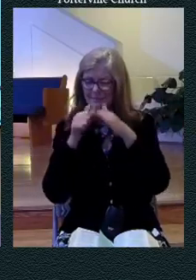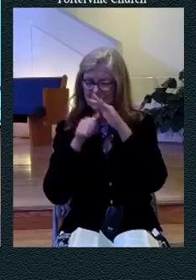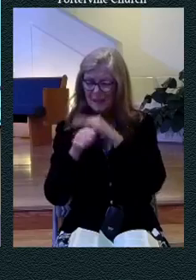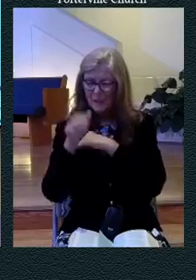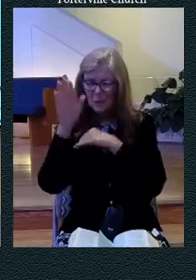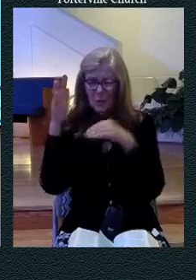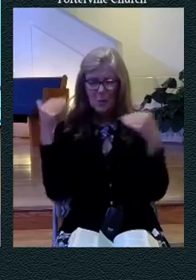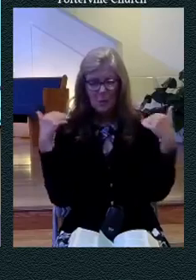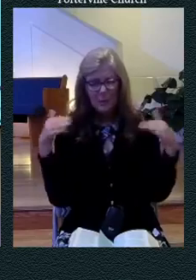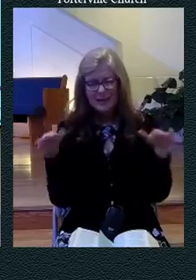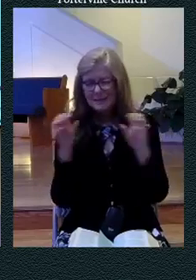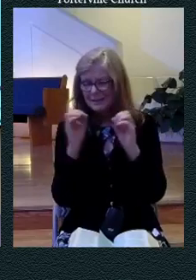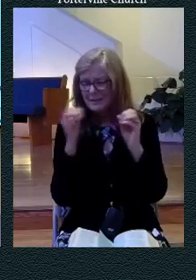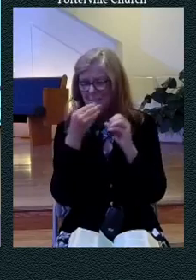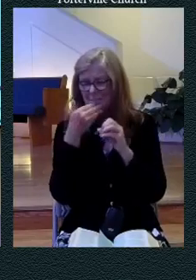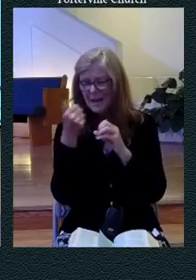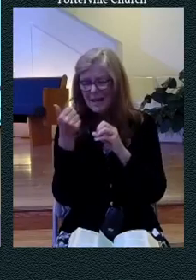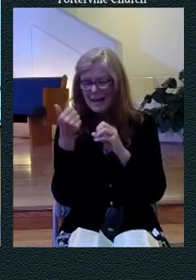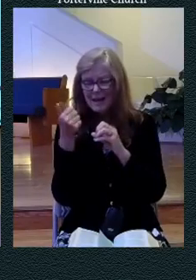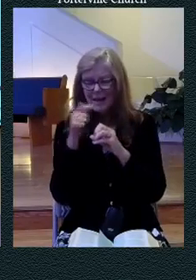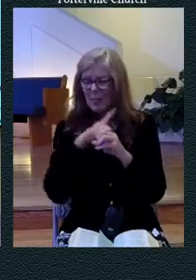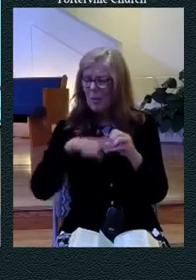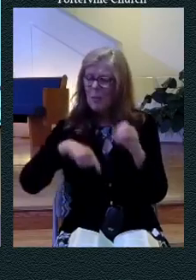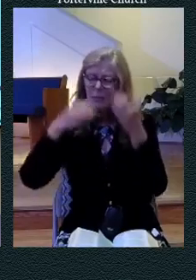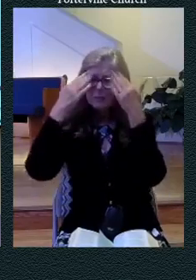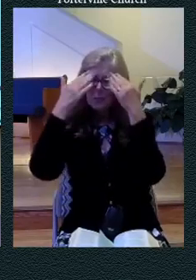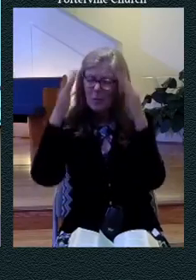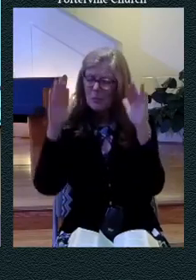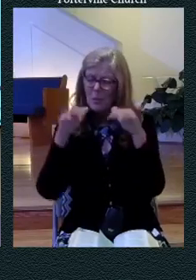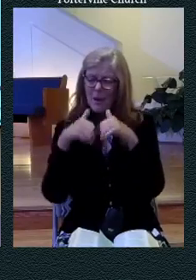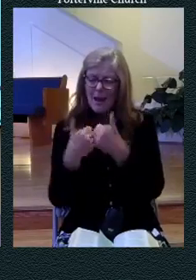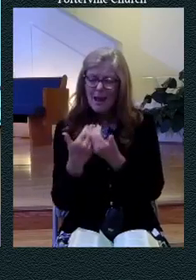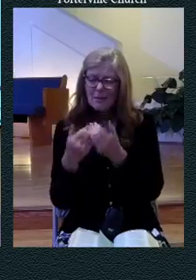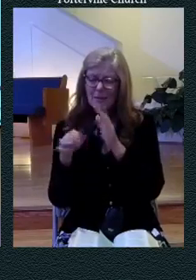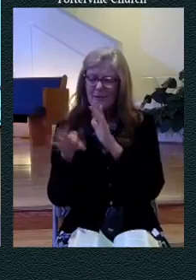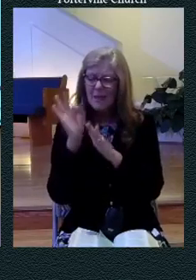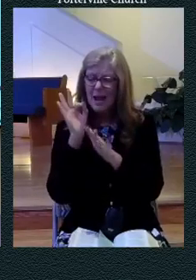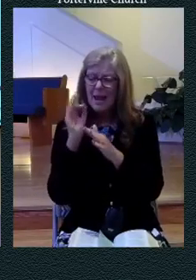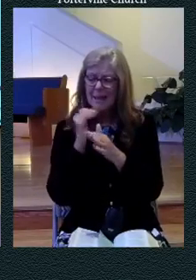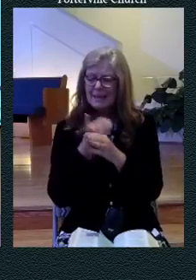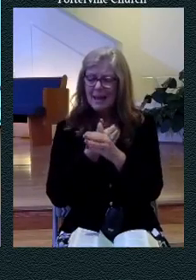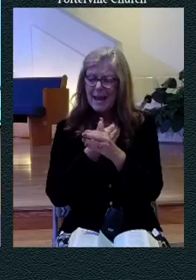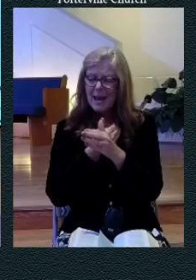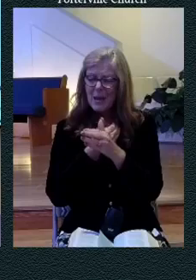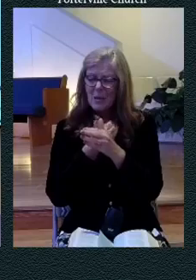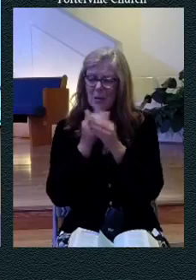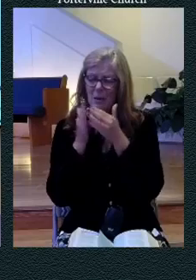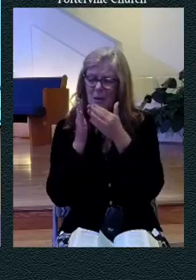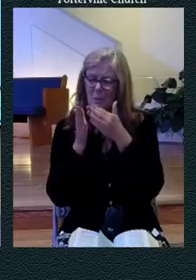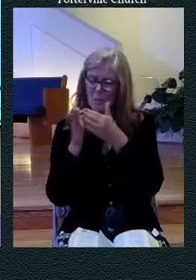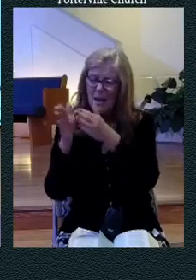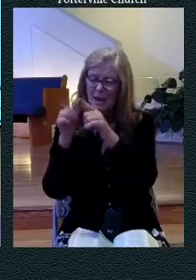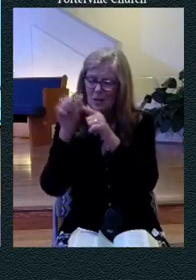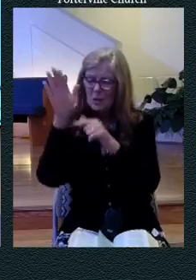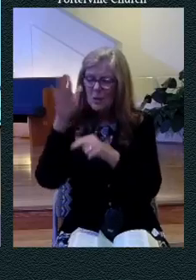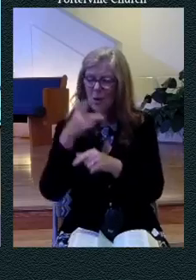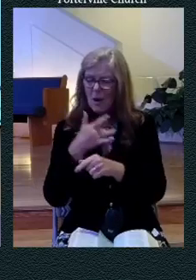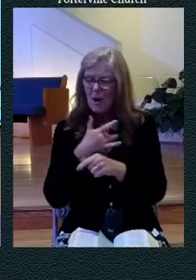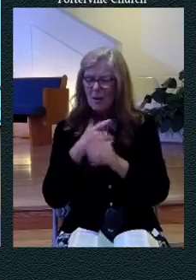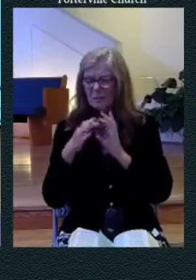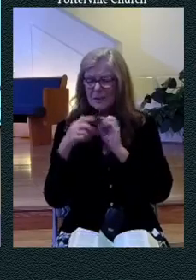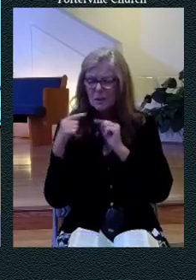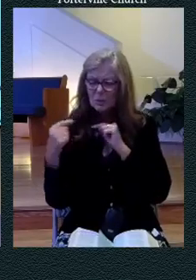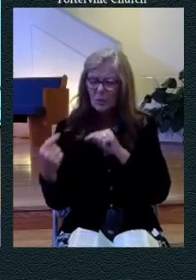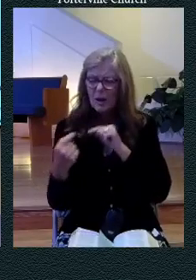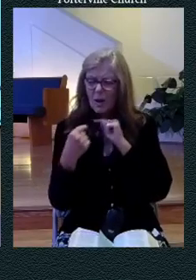nothing better. Lord, we don't always know how to find our way there. We stumble and we stray. We struggle with our